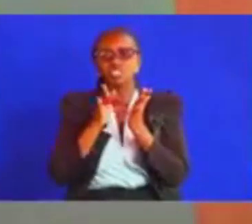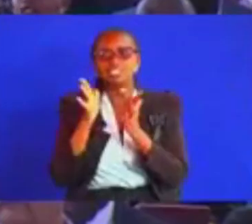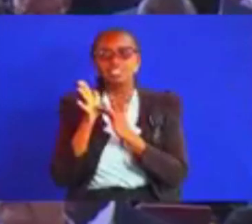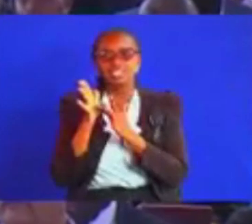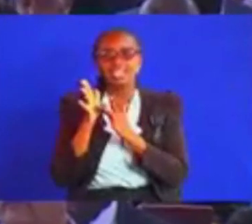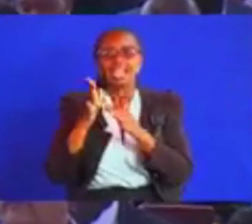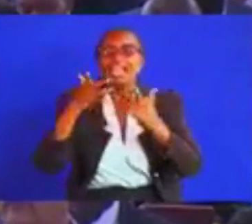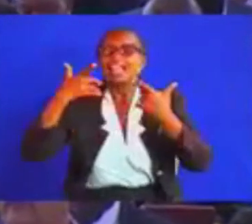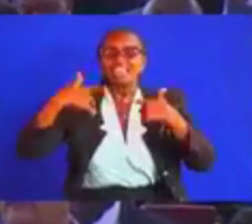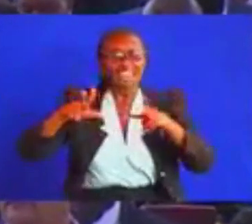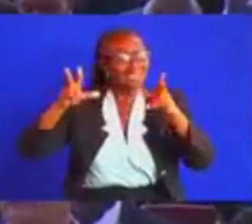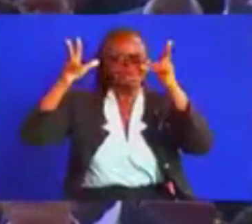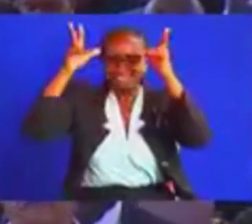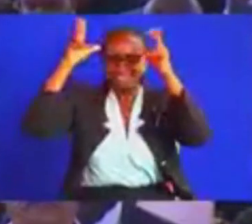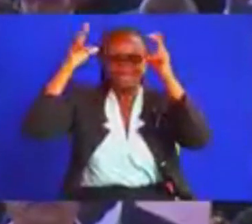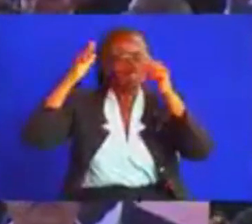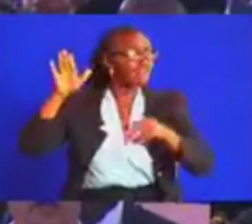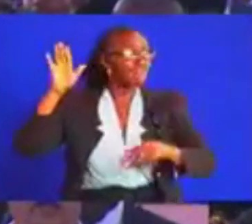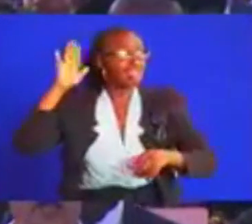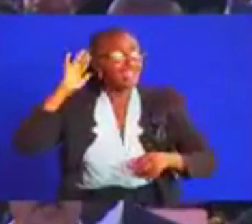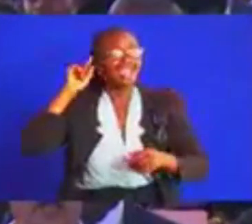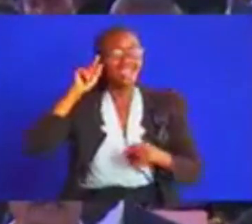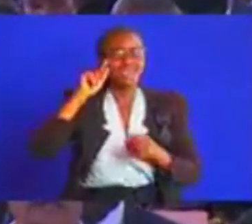Let the devil hear you.